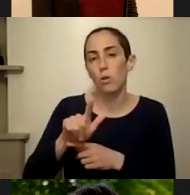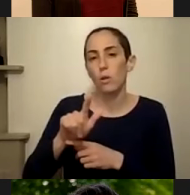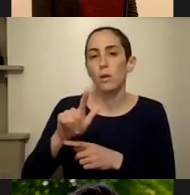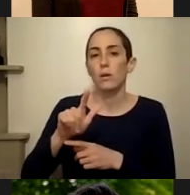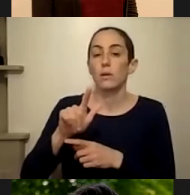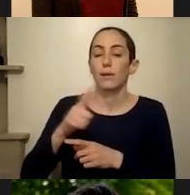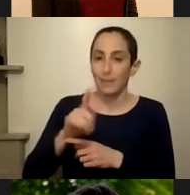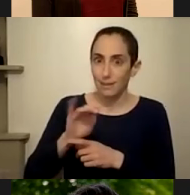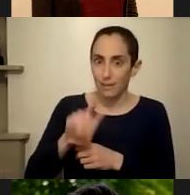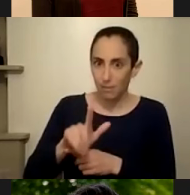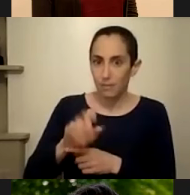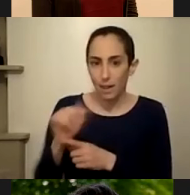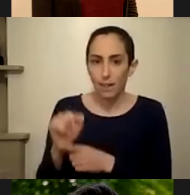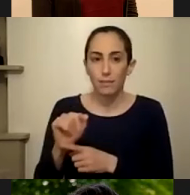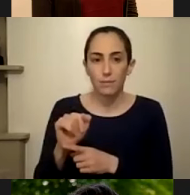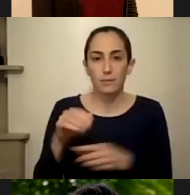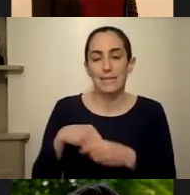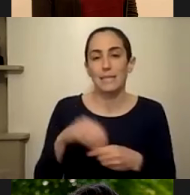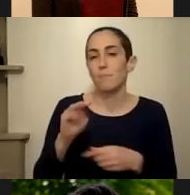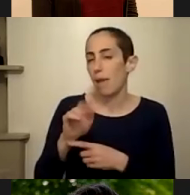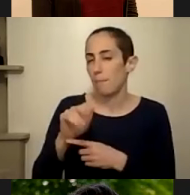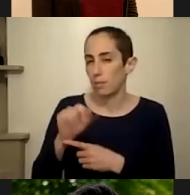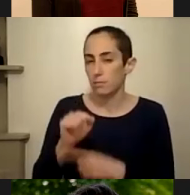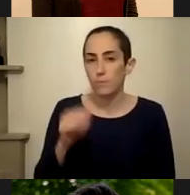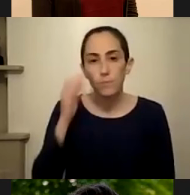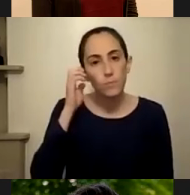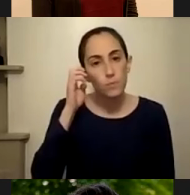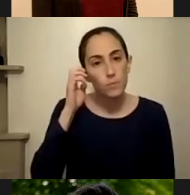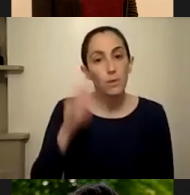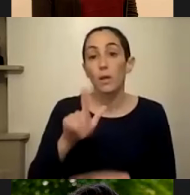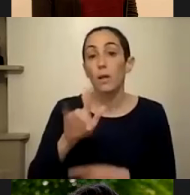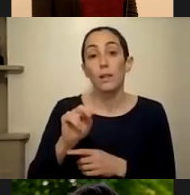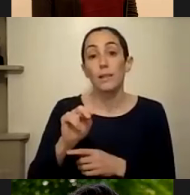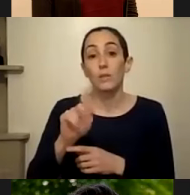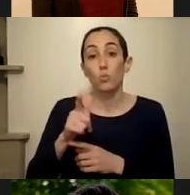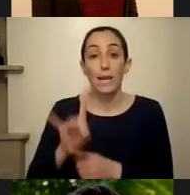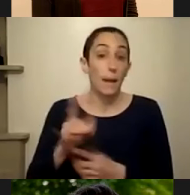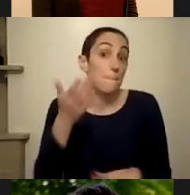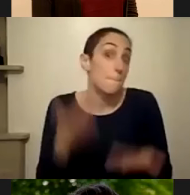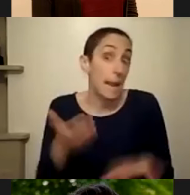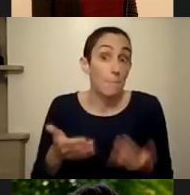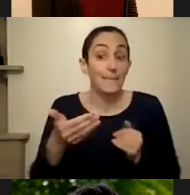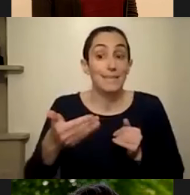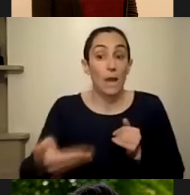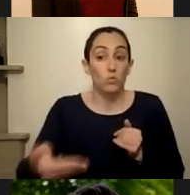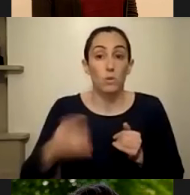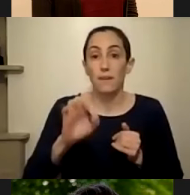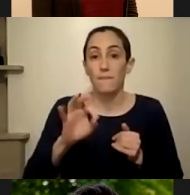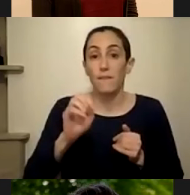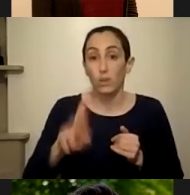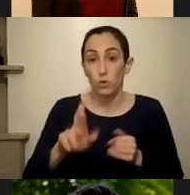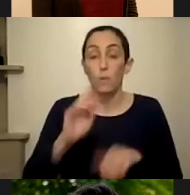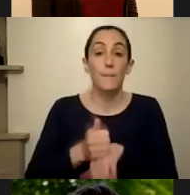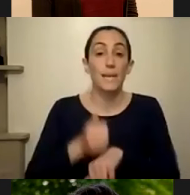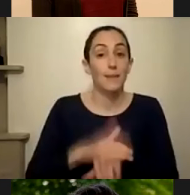LIN28 might be the downstream effect of the wind signaling based on the studies from the stem cells, but not the mural